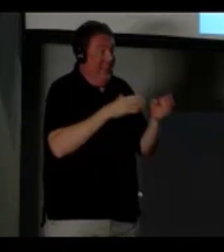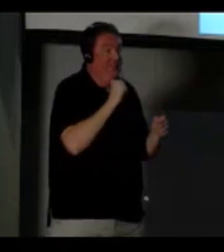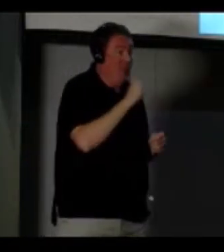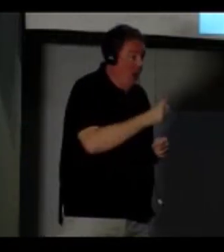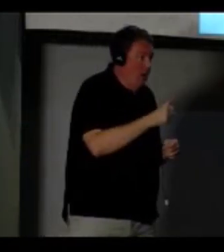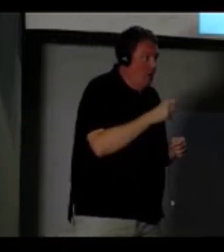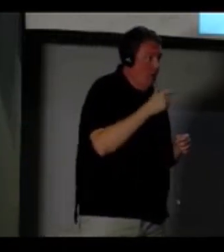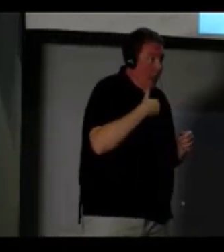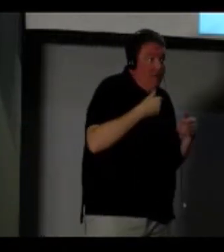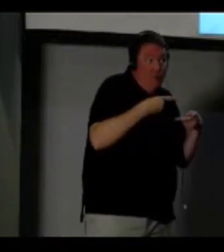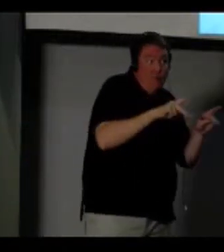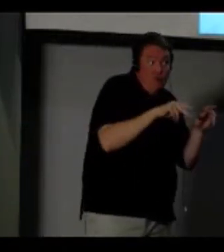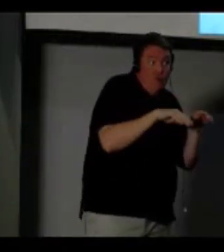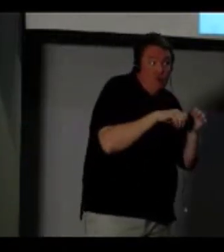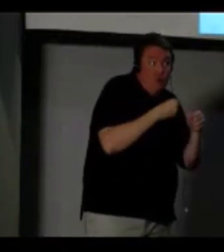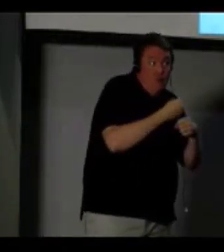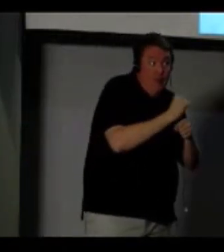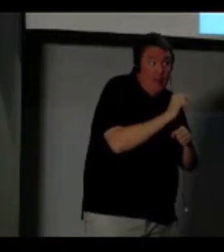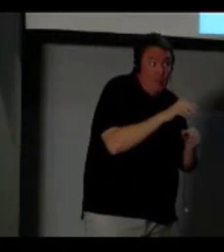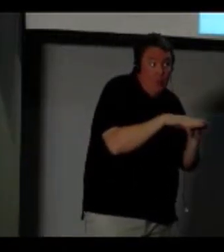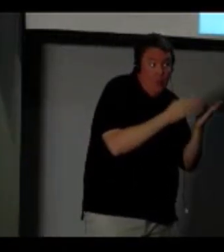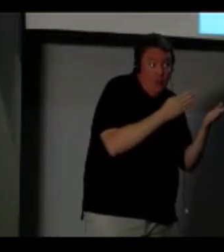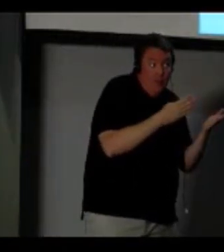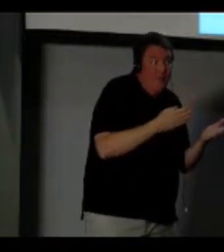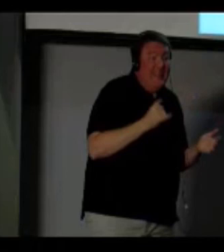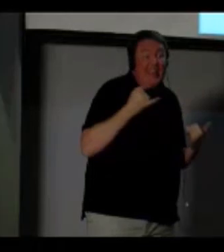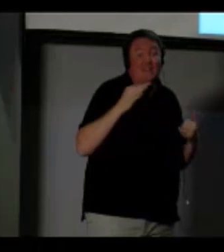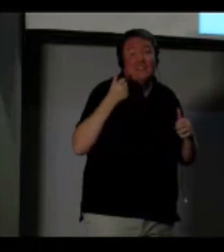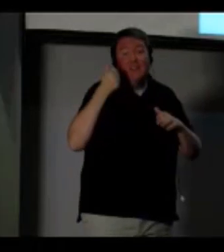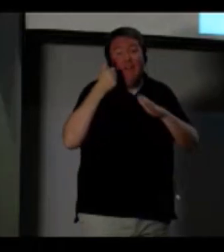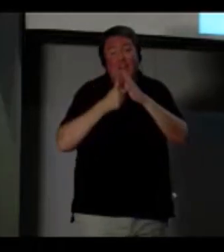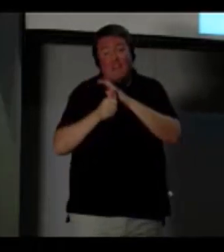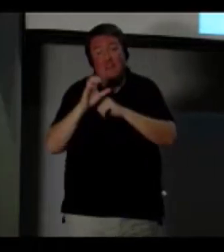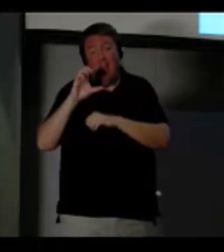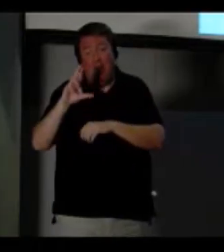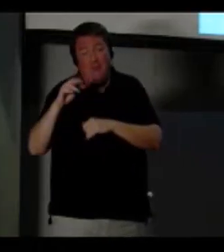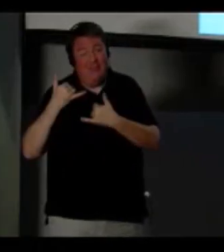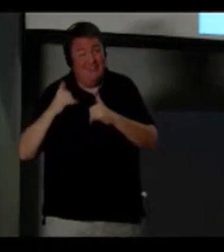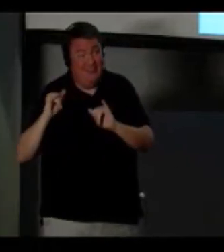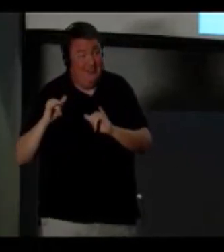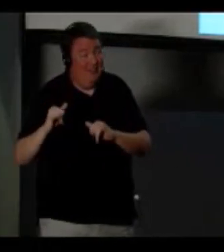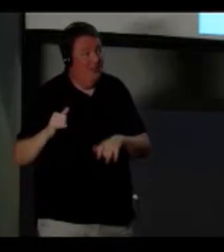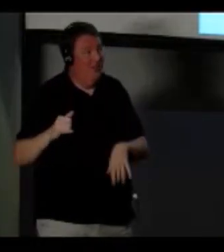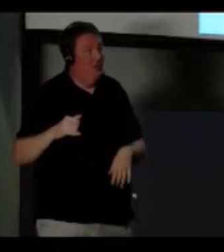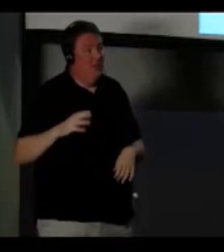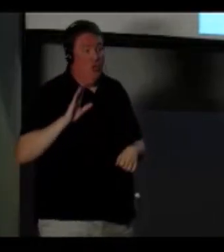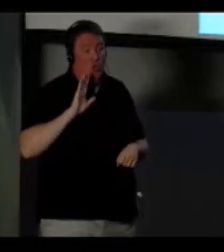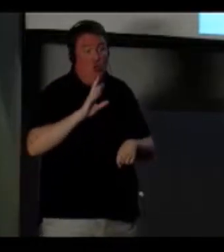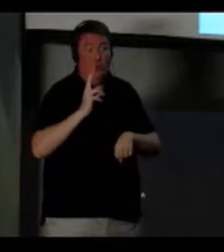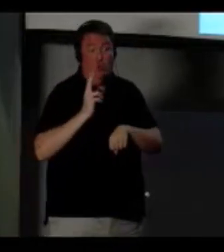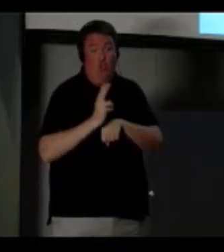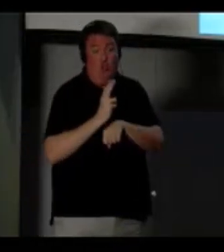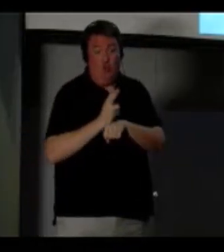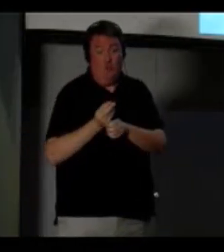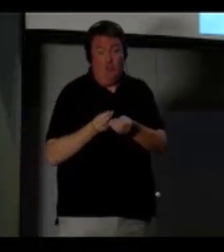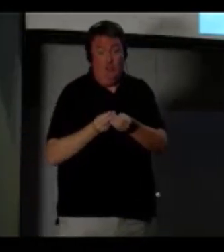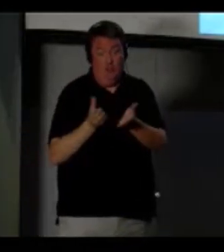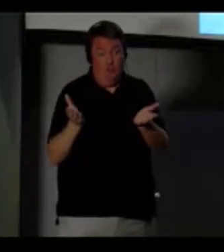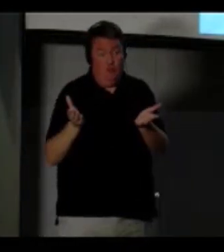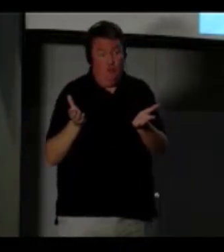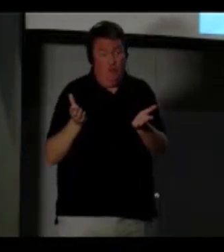If the works are protected by copyright, the next question is whether your use and distribution would fall within fair